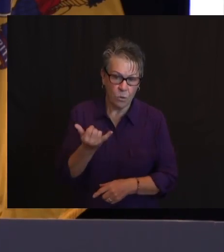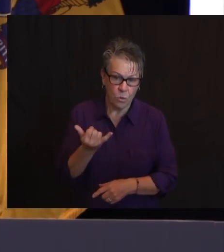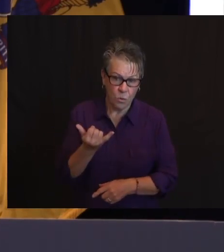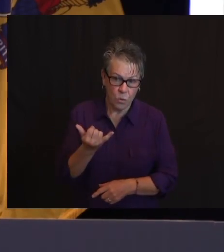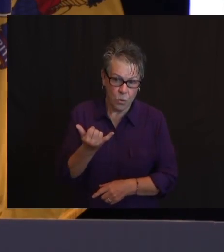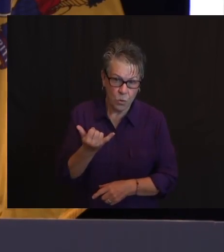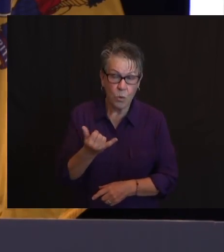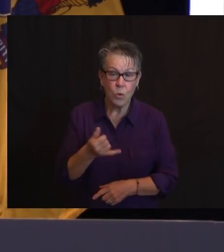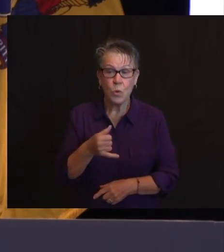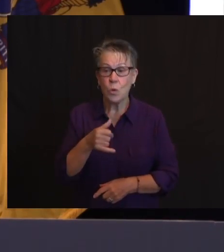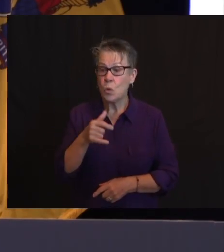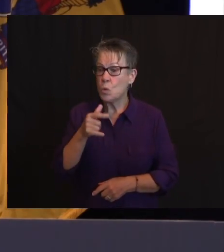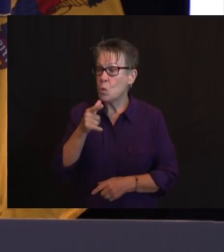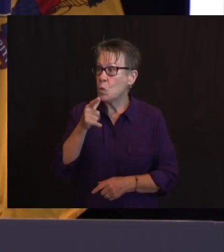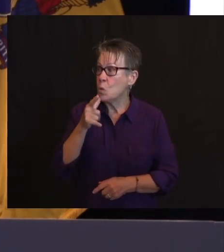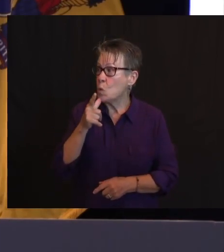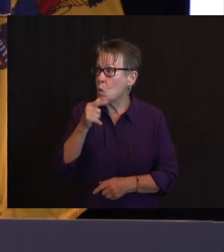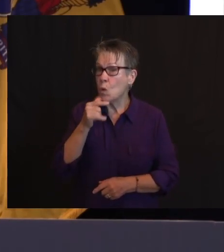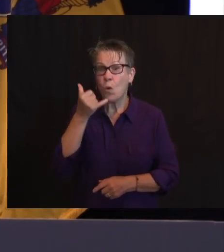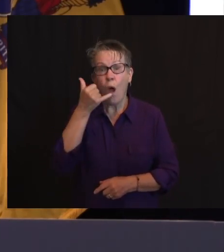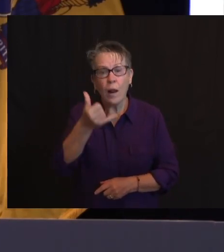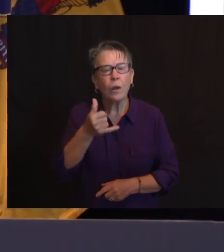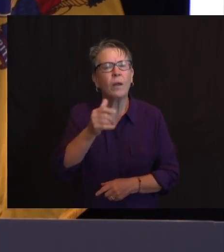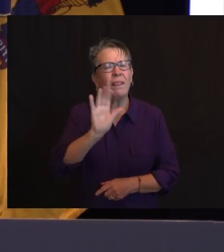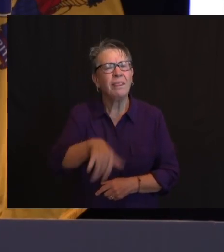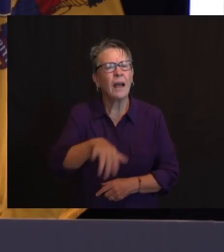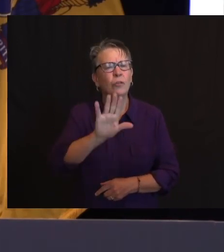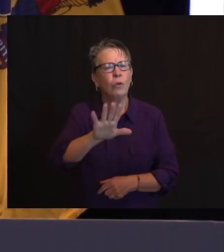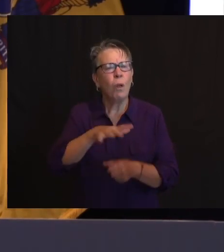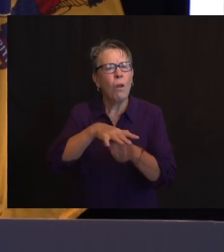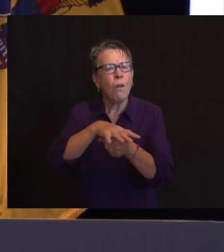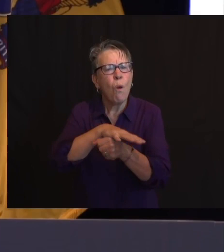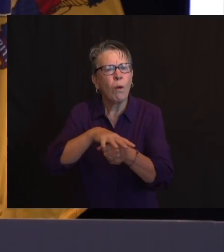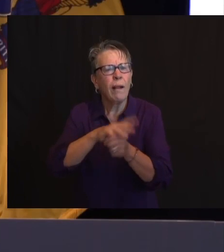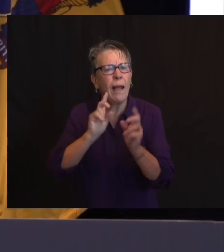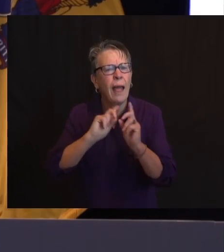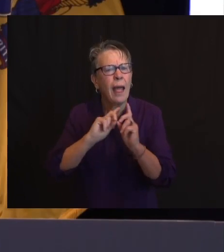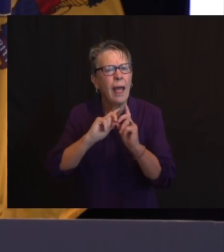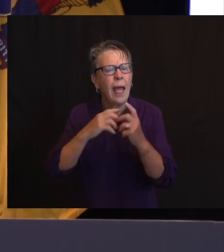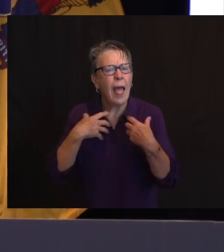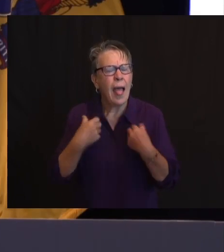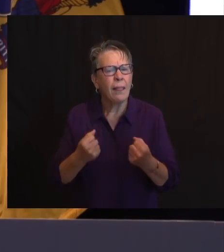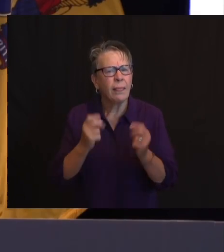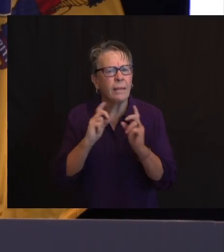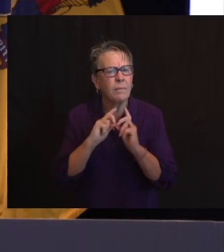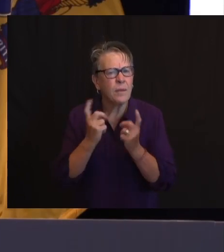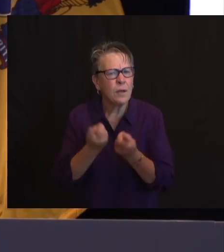other than the public health agenda. They're trained. They know that